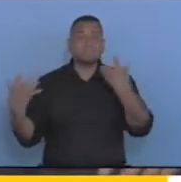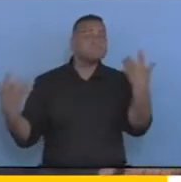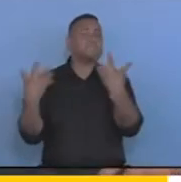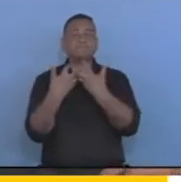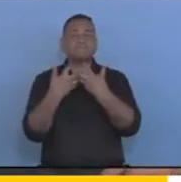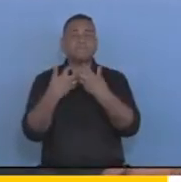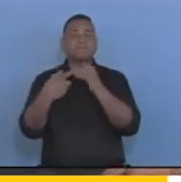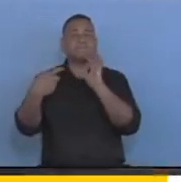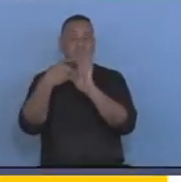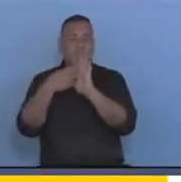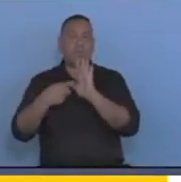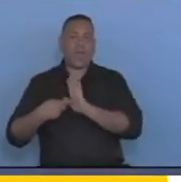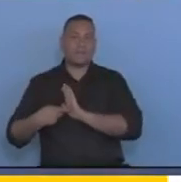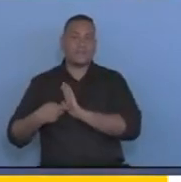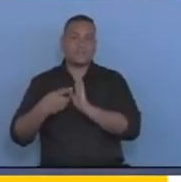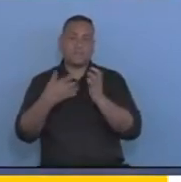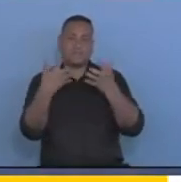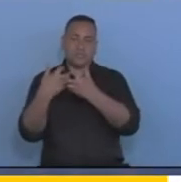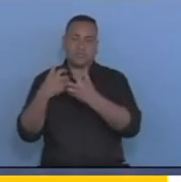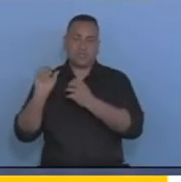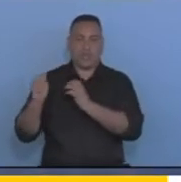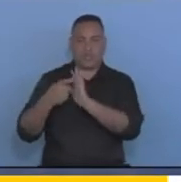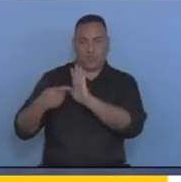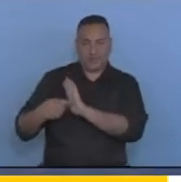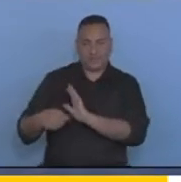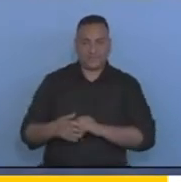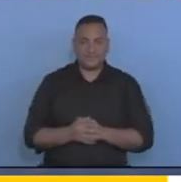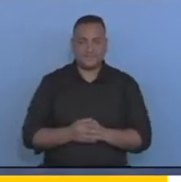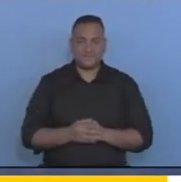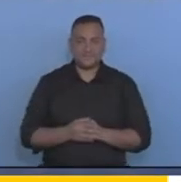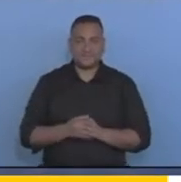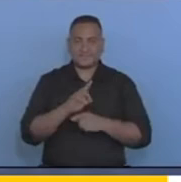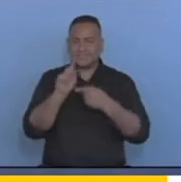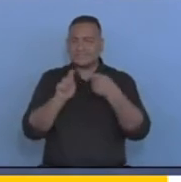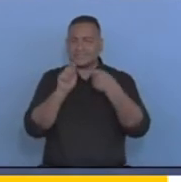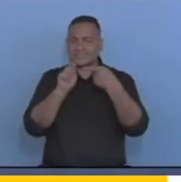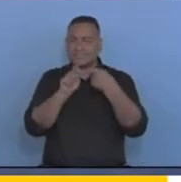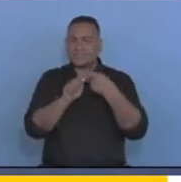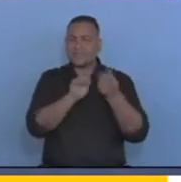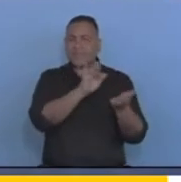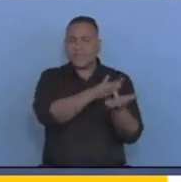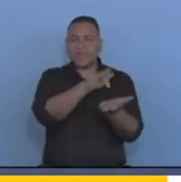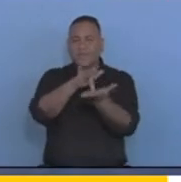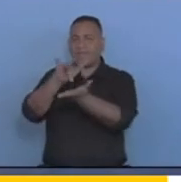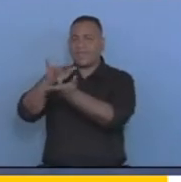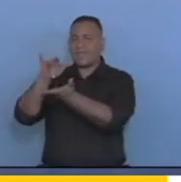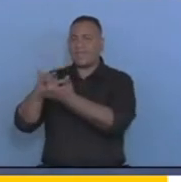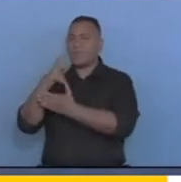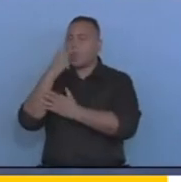Clayton's group. I think you have 60% now within the group that's female. Yes, that's all female. Yeah. That's all female.